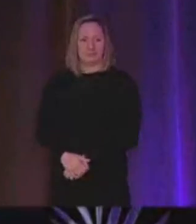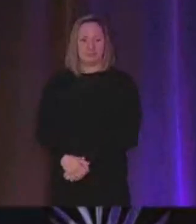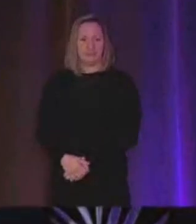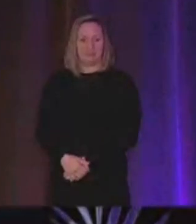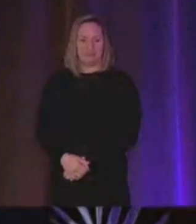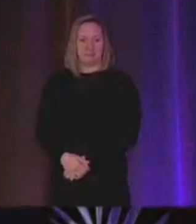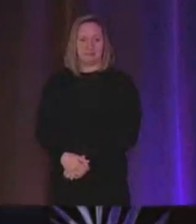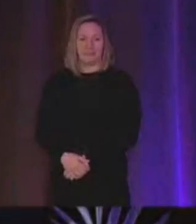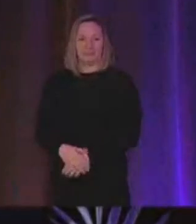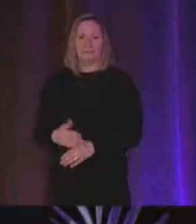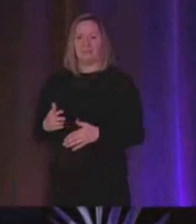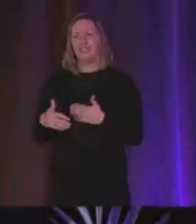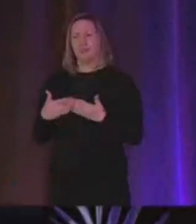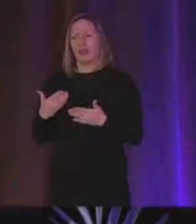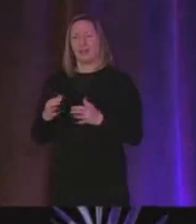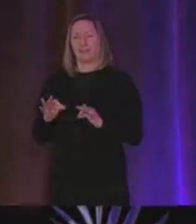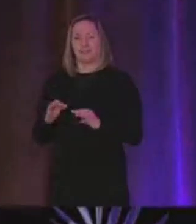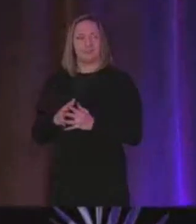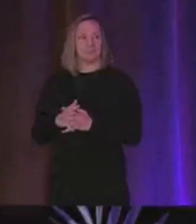Yeah.